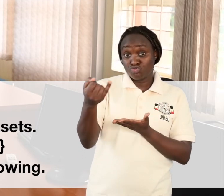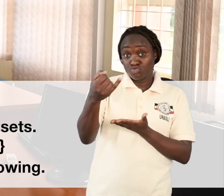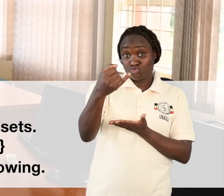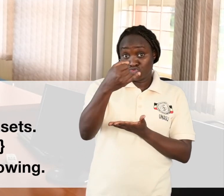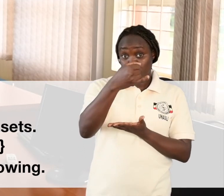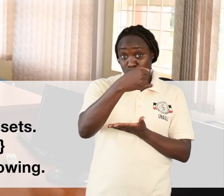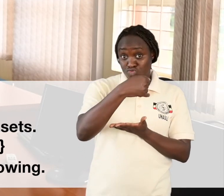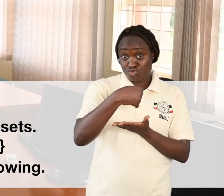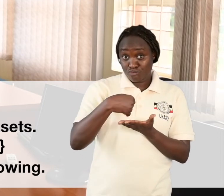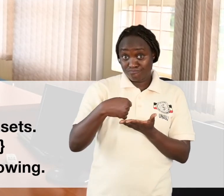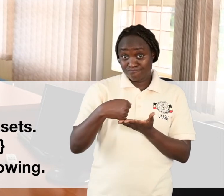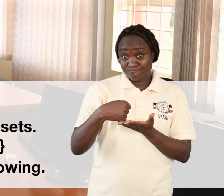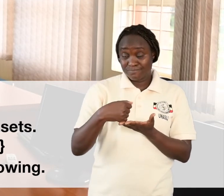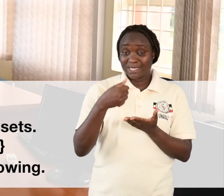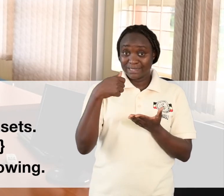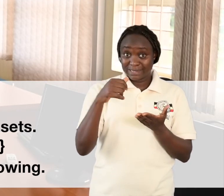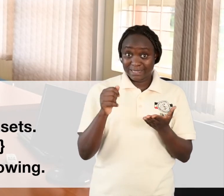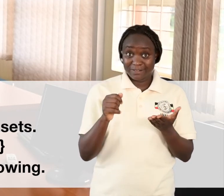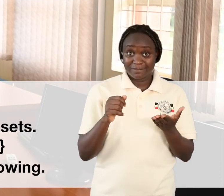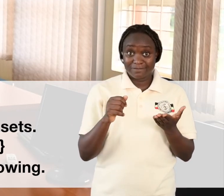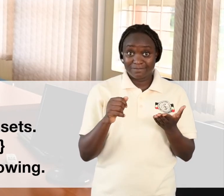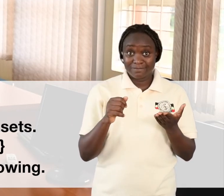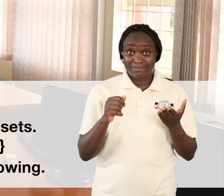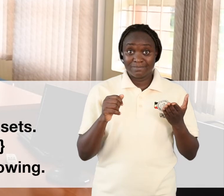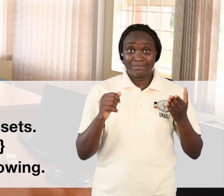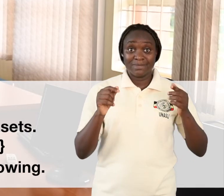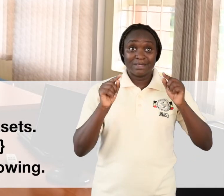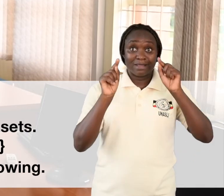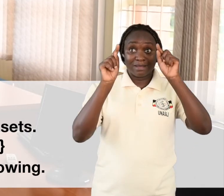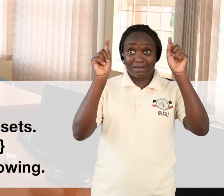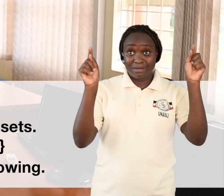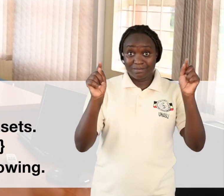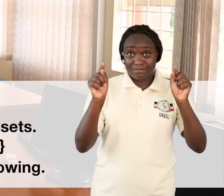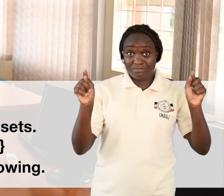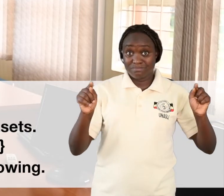a mother set and put in